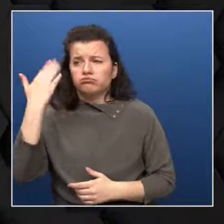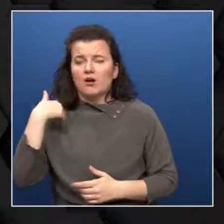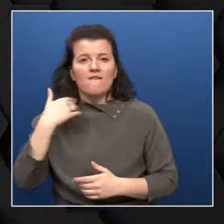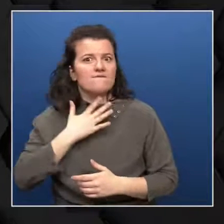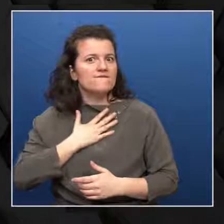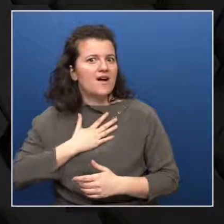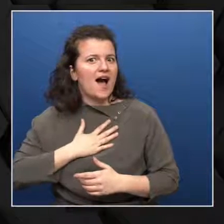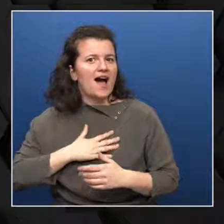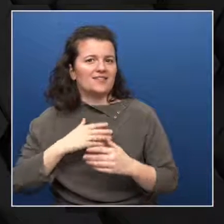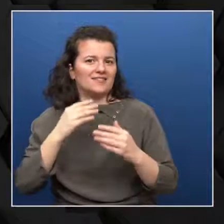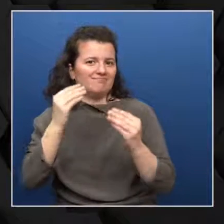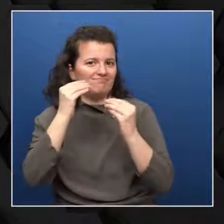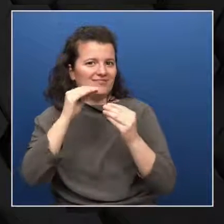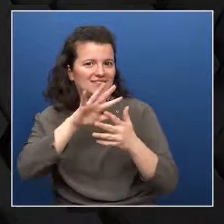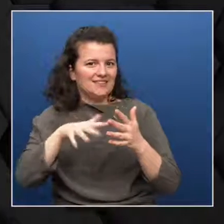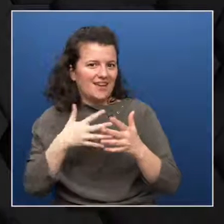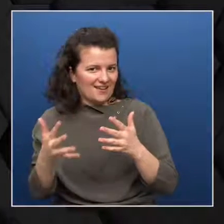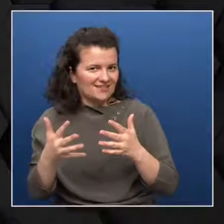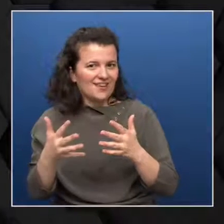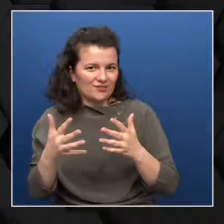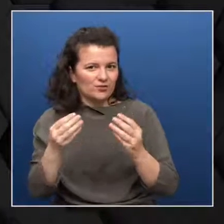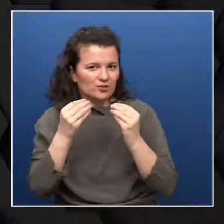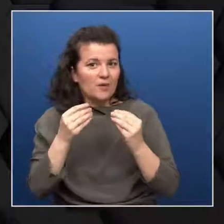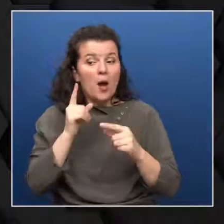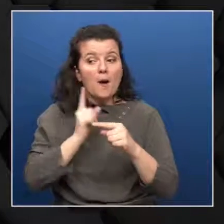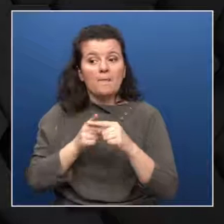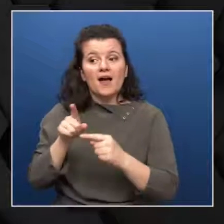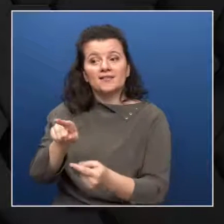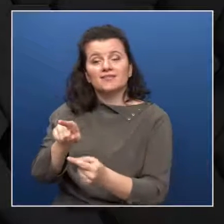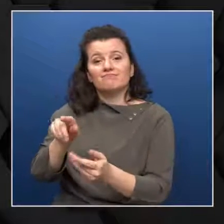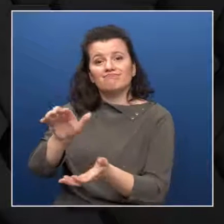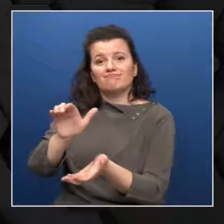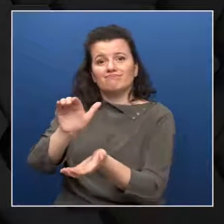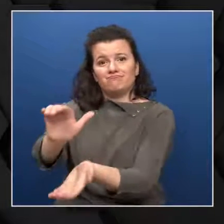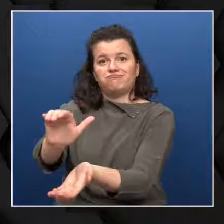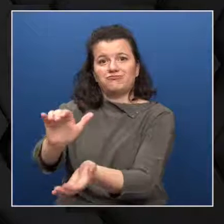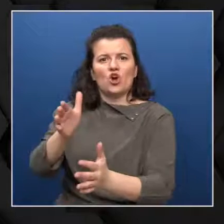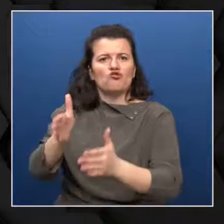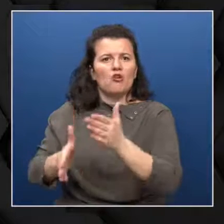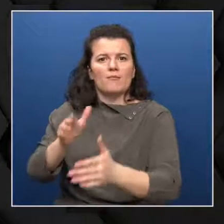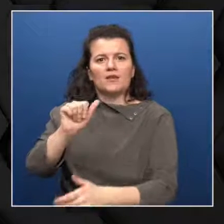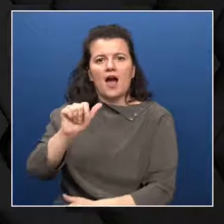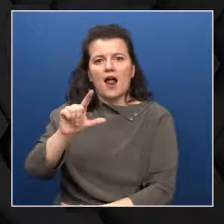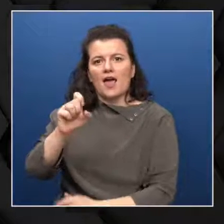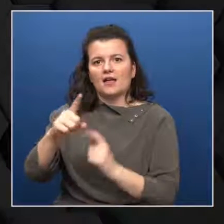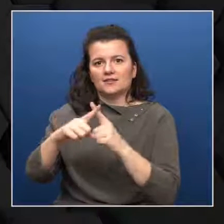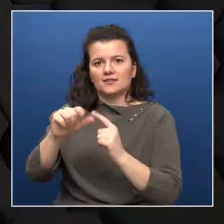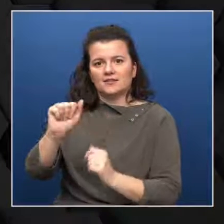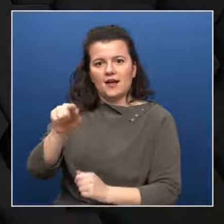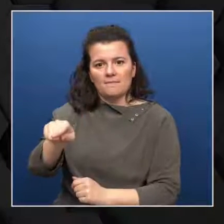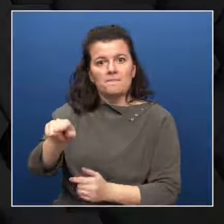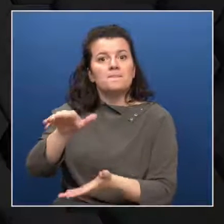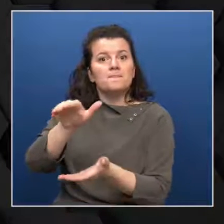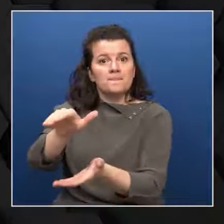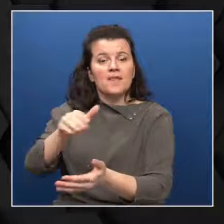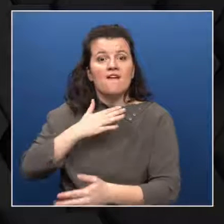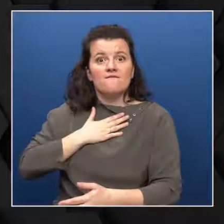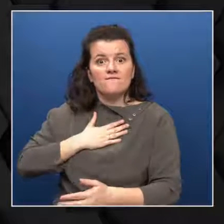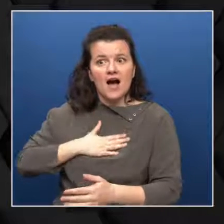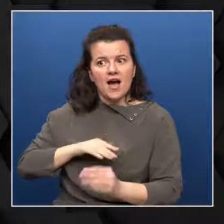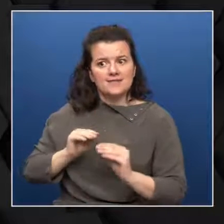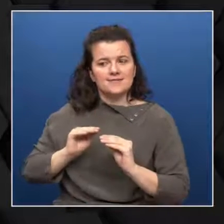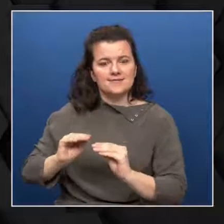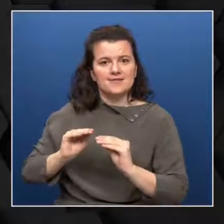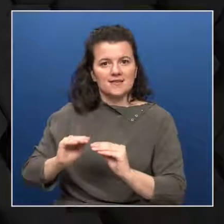wanted to teach an Alexa robot because I don't like these digital assistants. They never understand my accents. I thought, let me try to